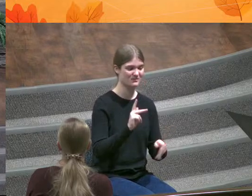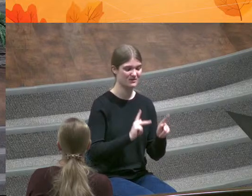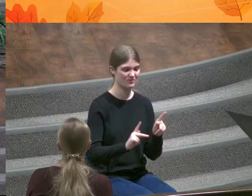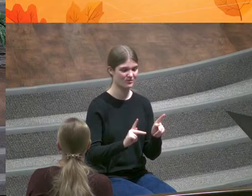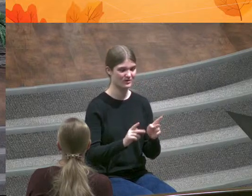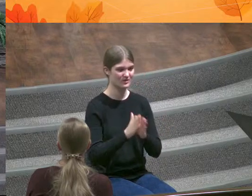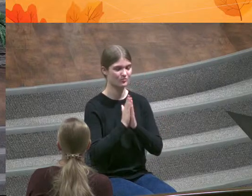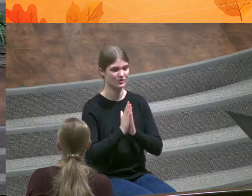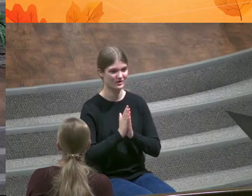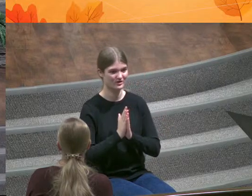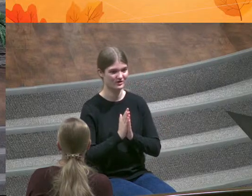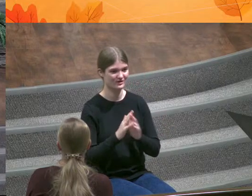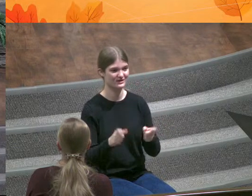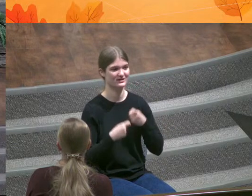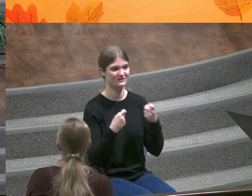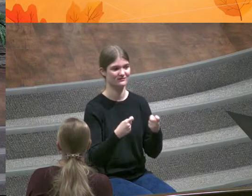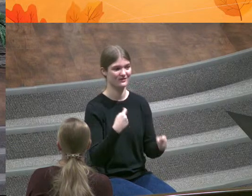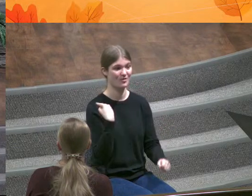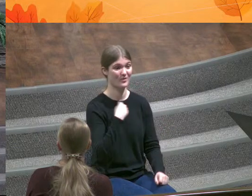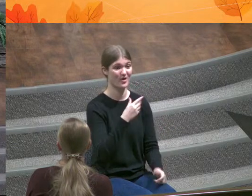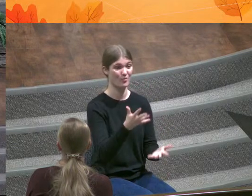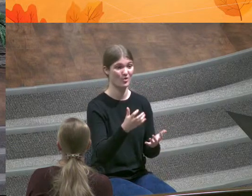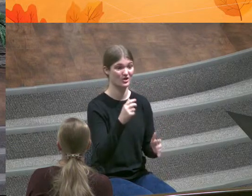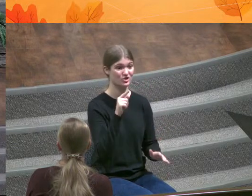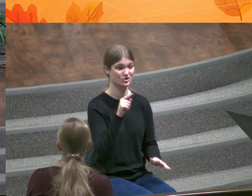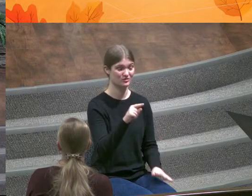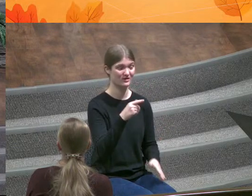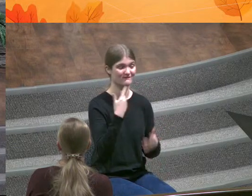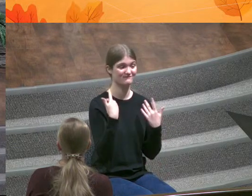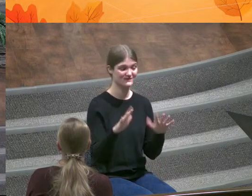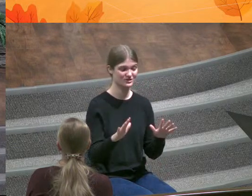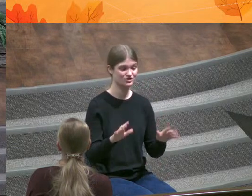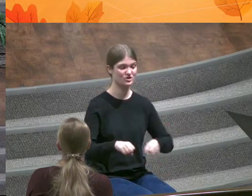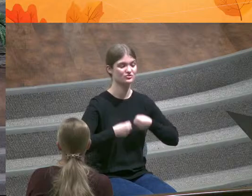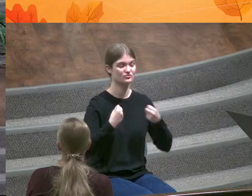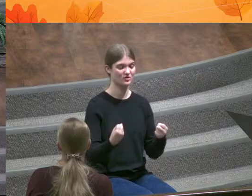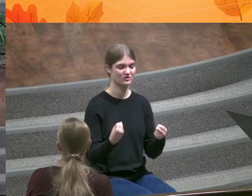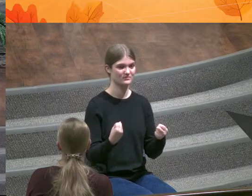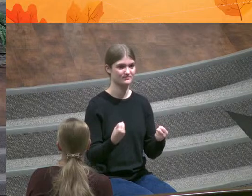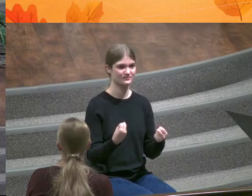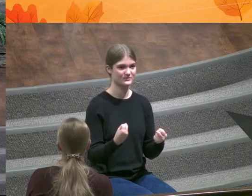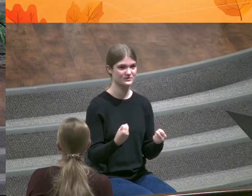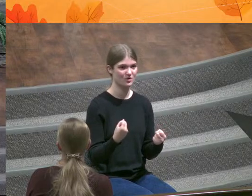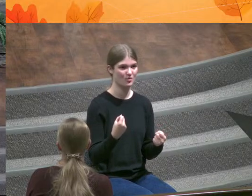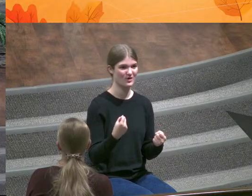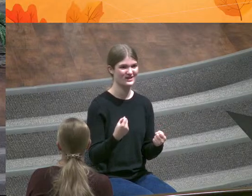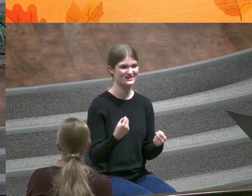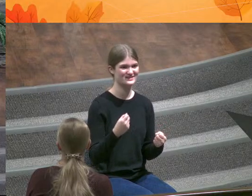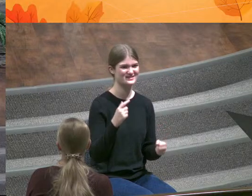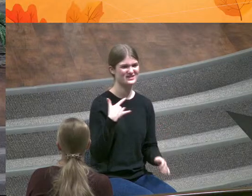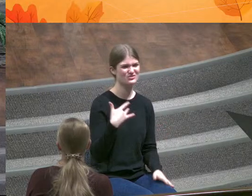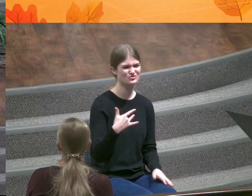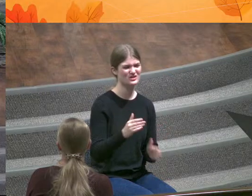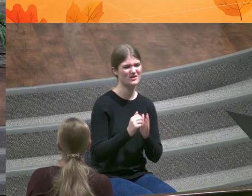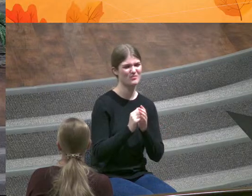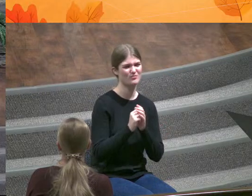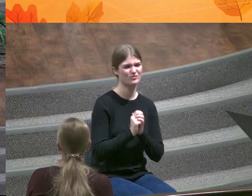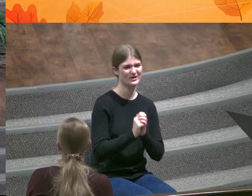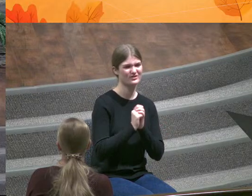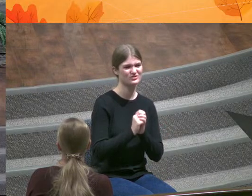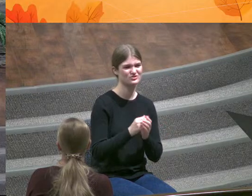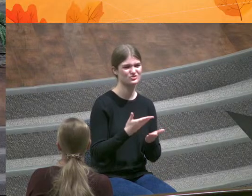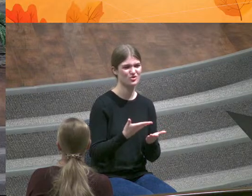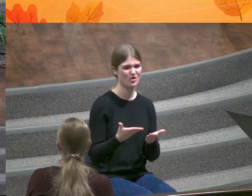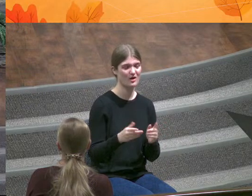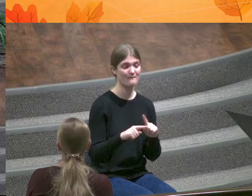give. And we want you to finish and finish strong. So as we sing that which generally is a prayer song, it's my